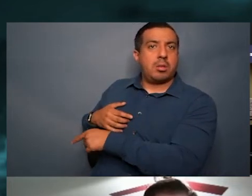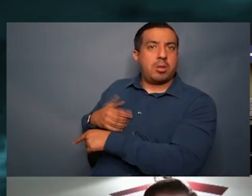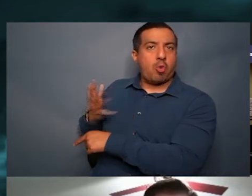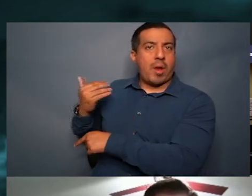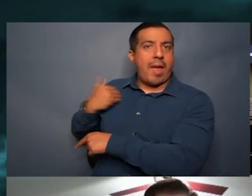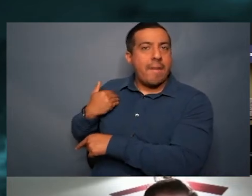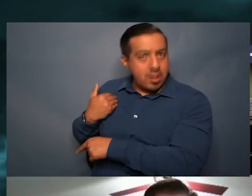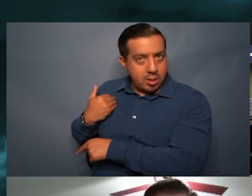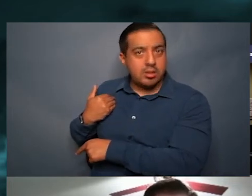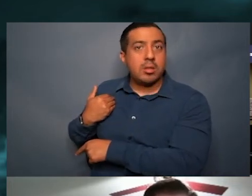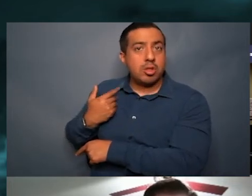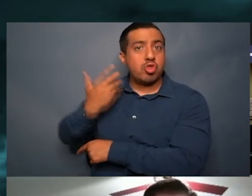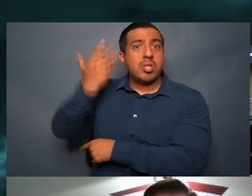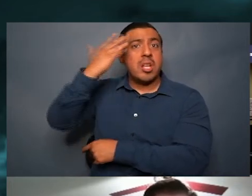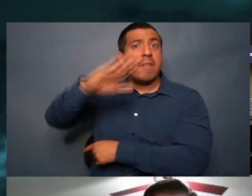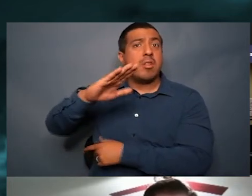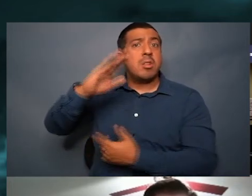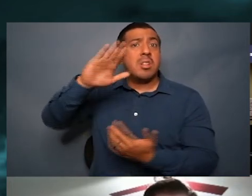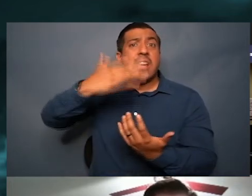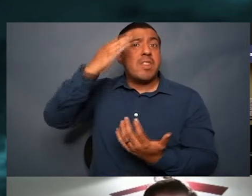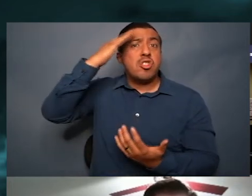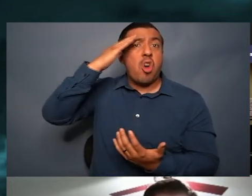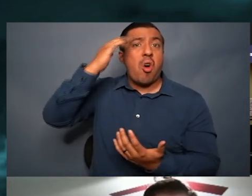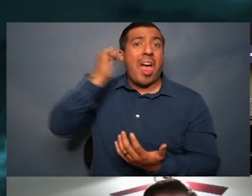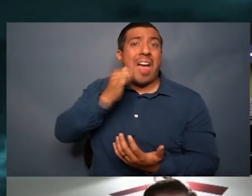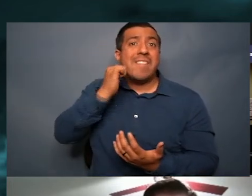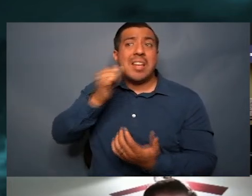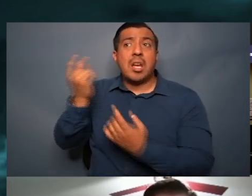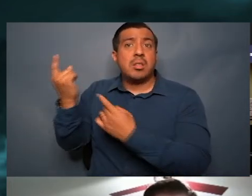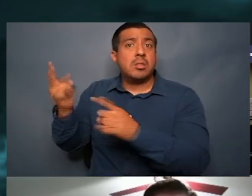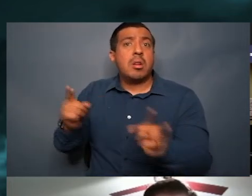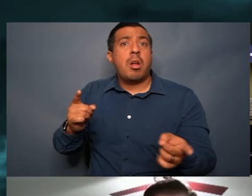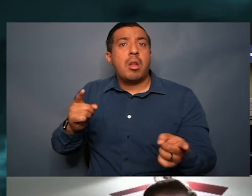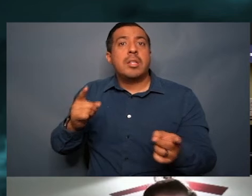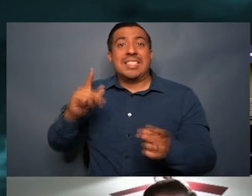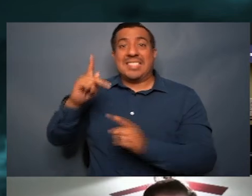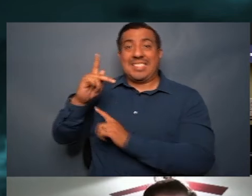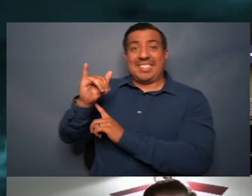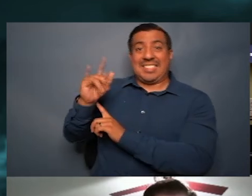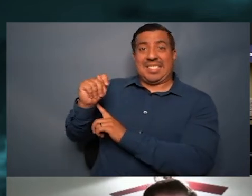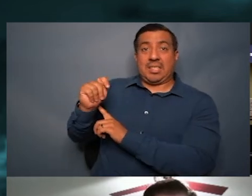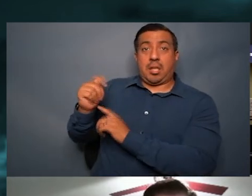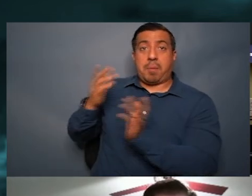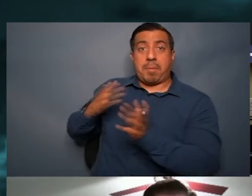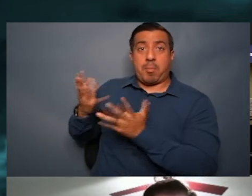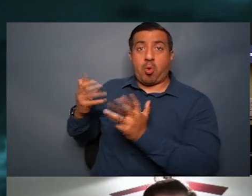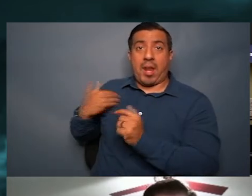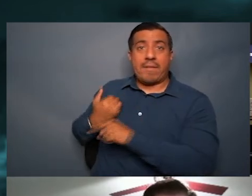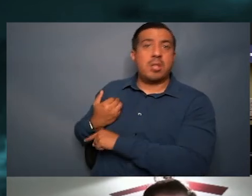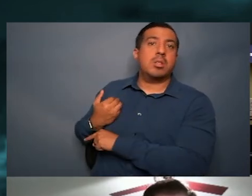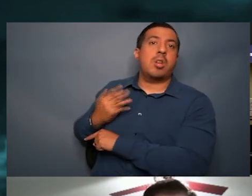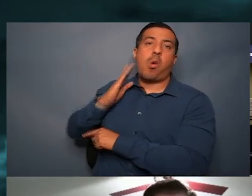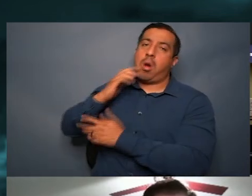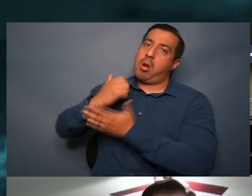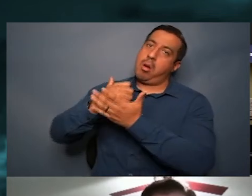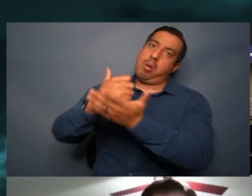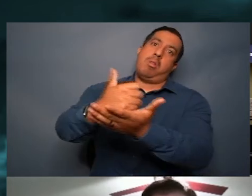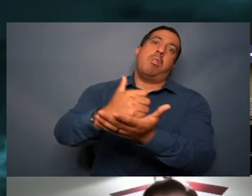right. We run into these everyday situations all the time, and those kits and those preparedness items can be very helpful.